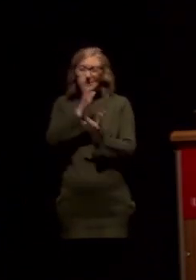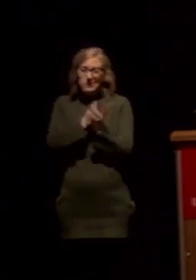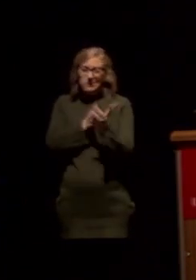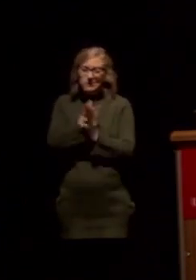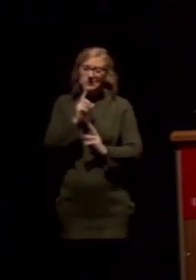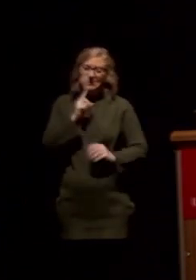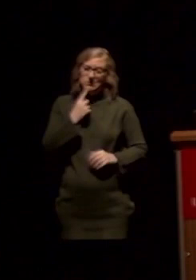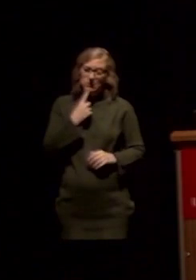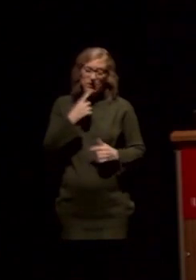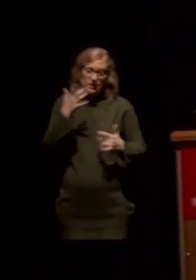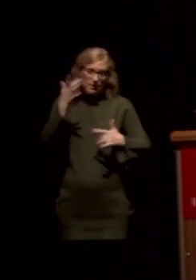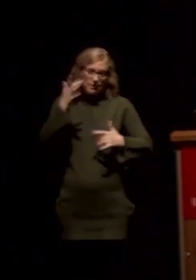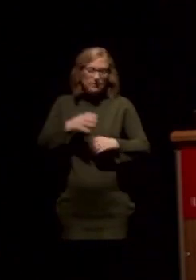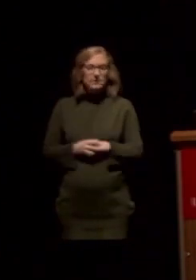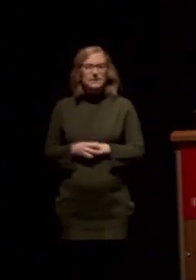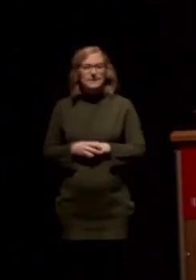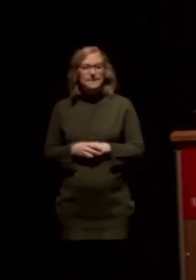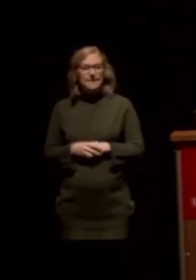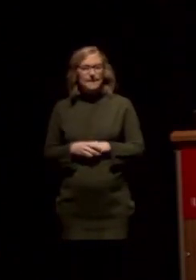illness.